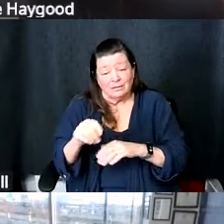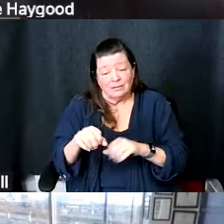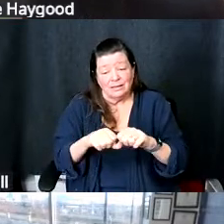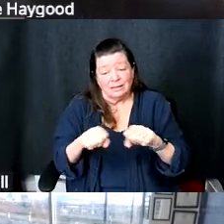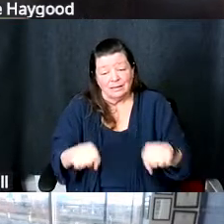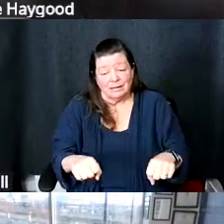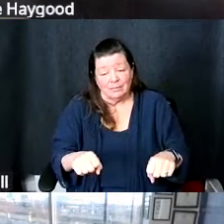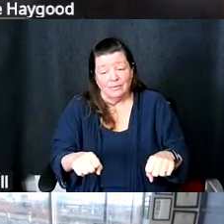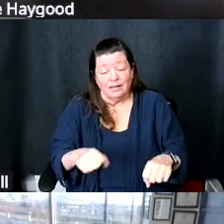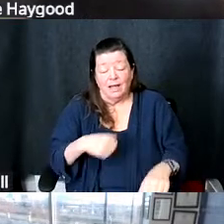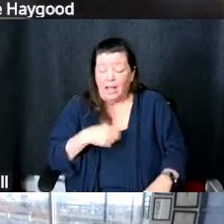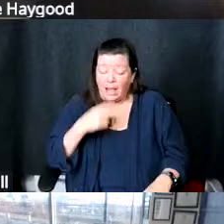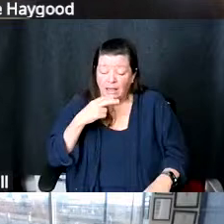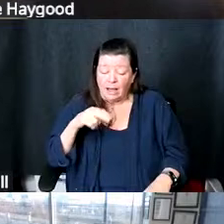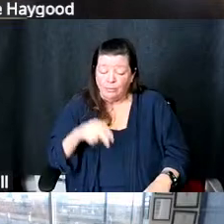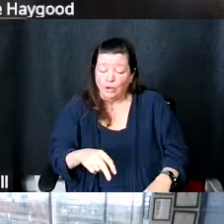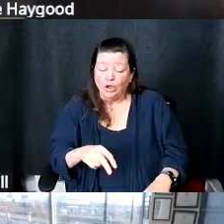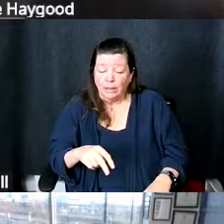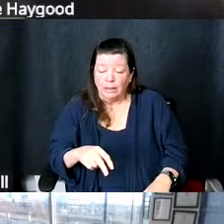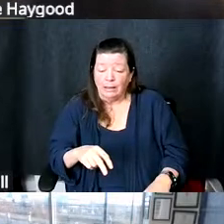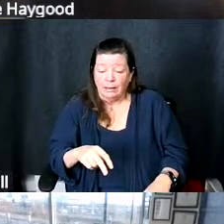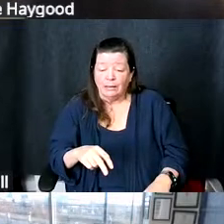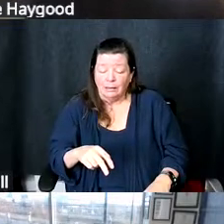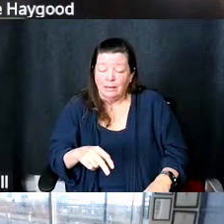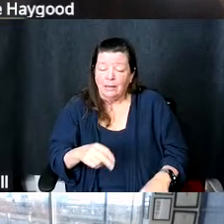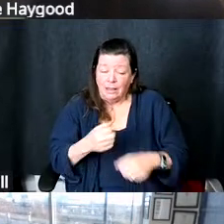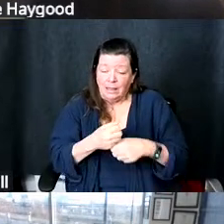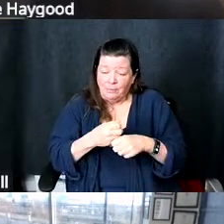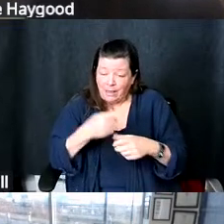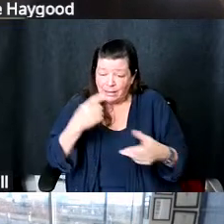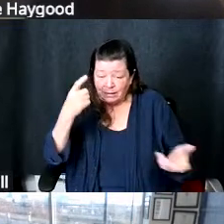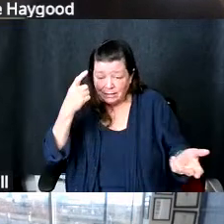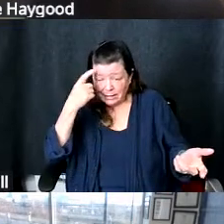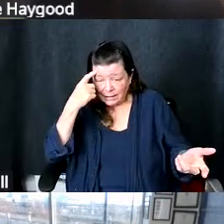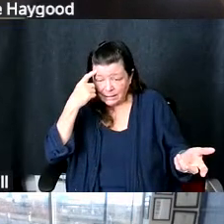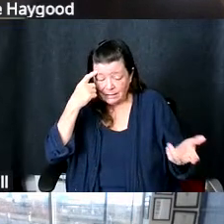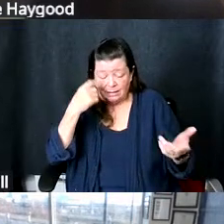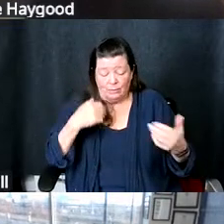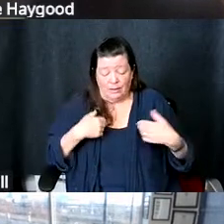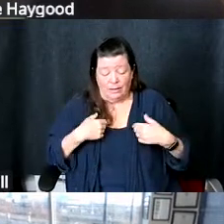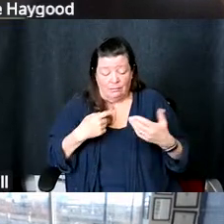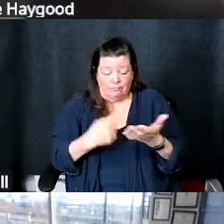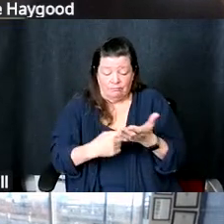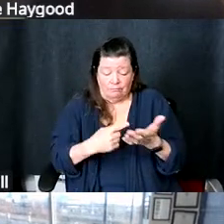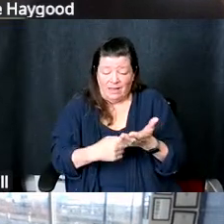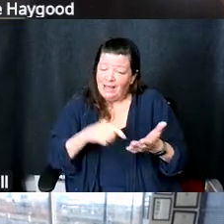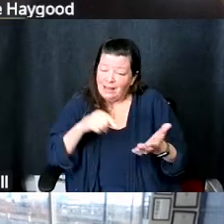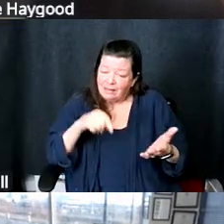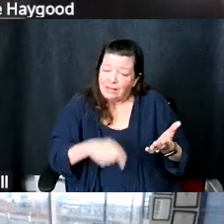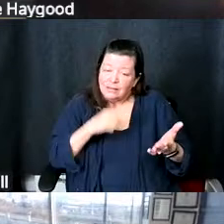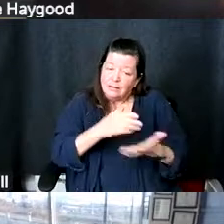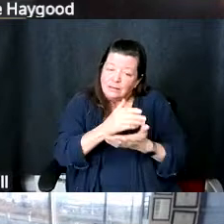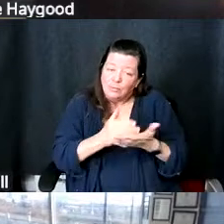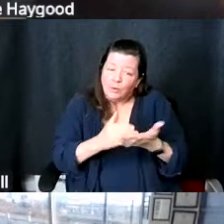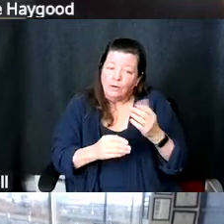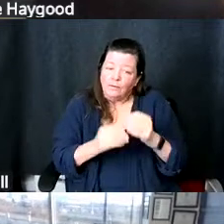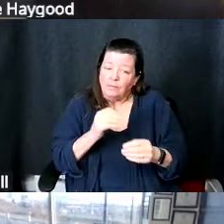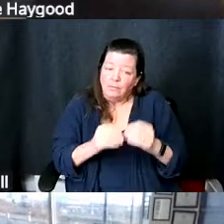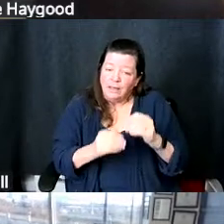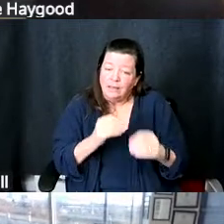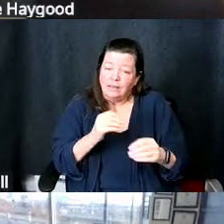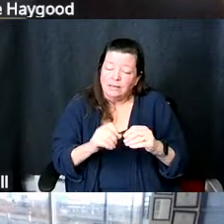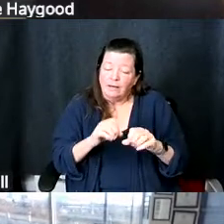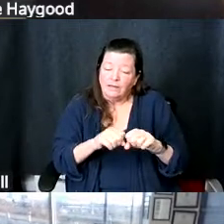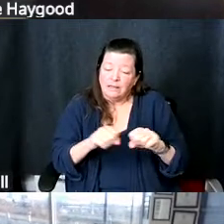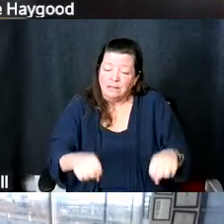I'm looking at it, it makes sense we have that conversation that this is part of the maintenance and operation of the system, and it